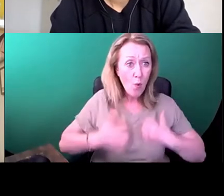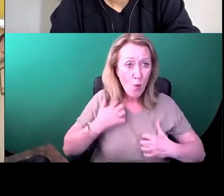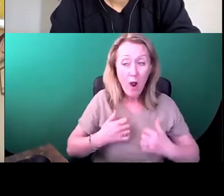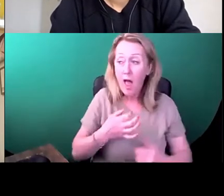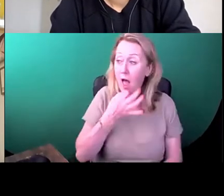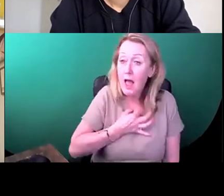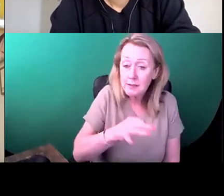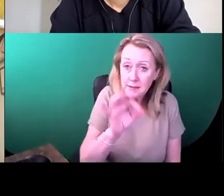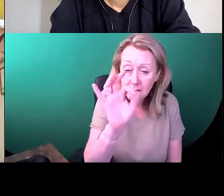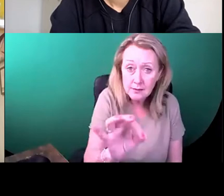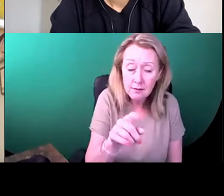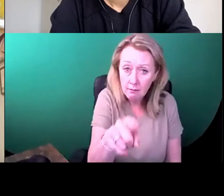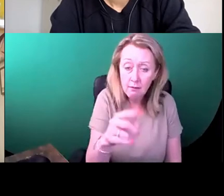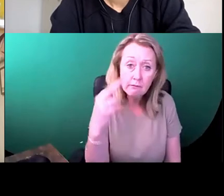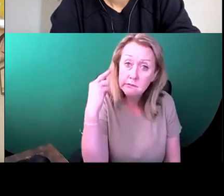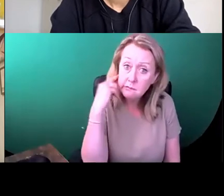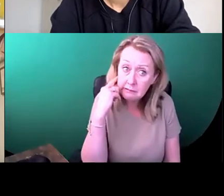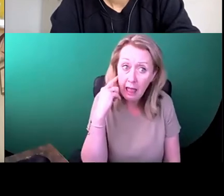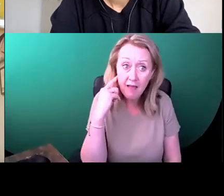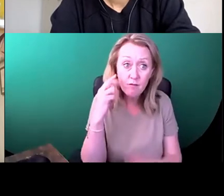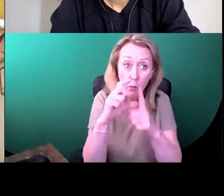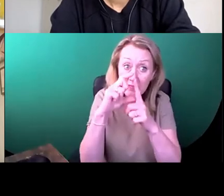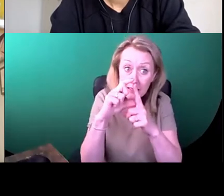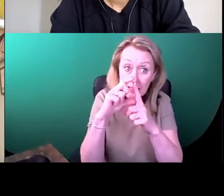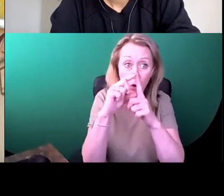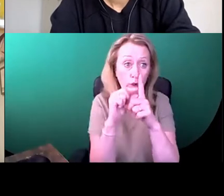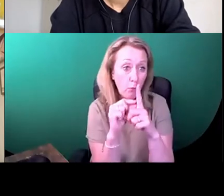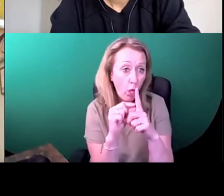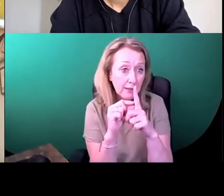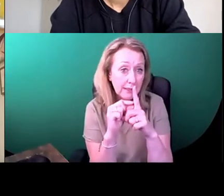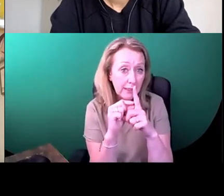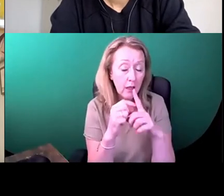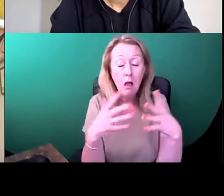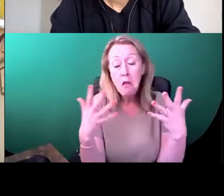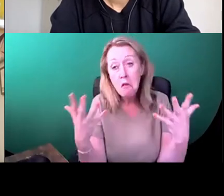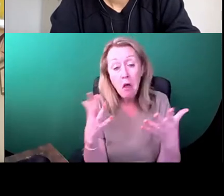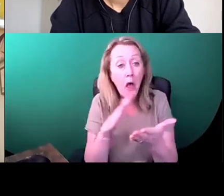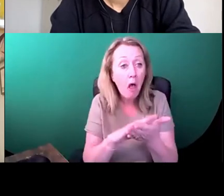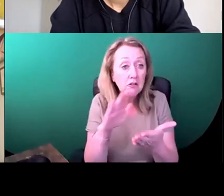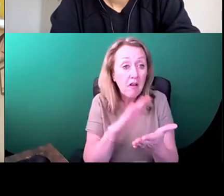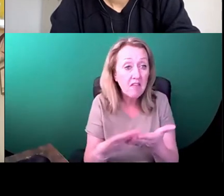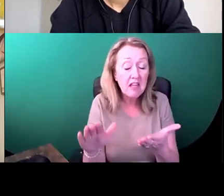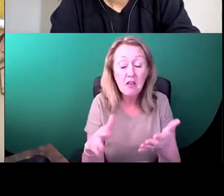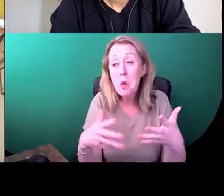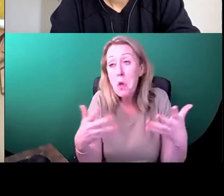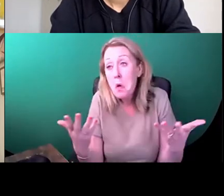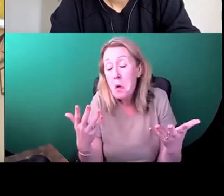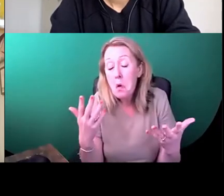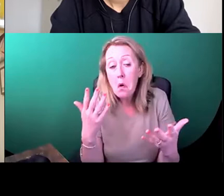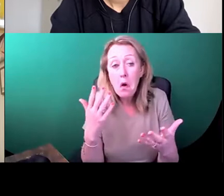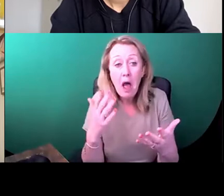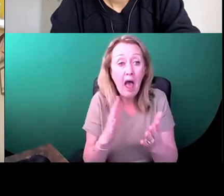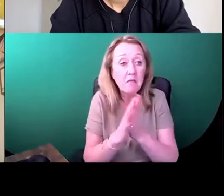asked me, am I a deaf person with a capital or a small D? Or am I hard of hearing? Or am I visually